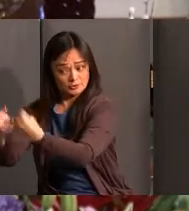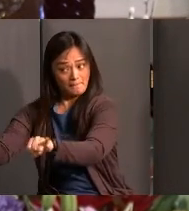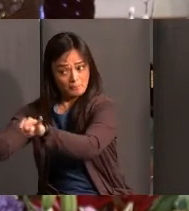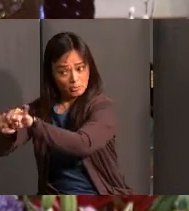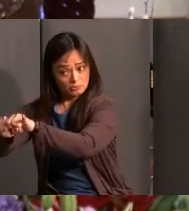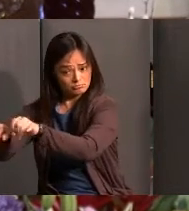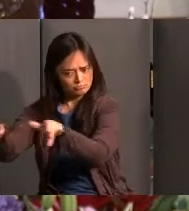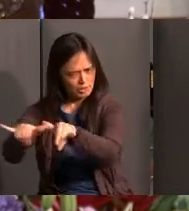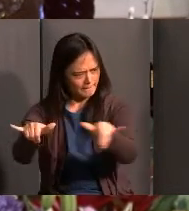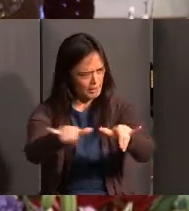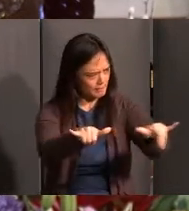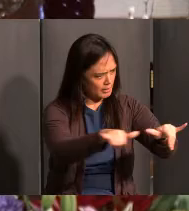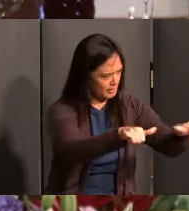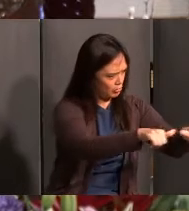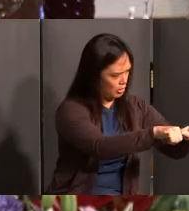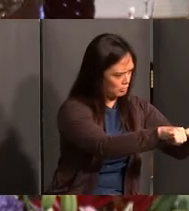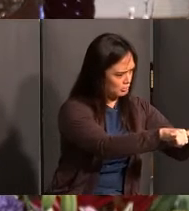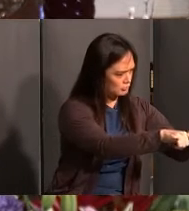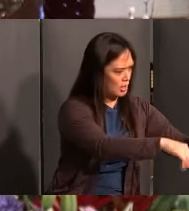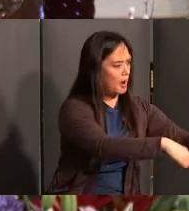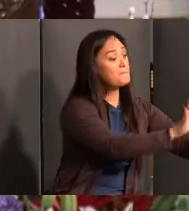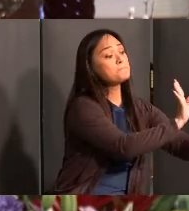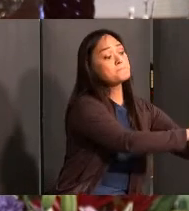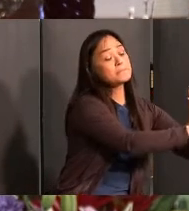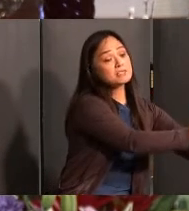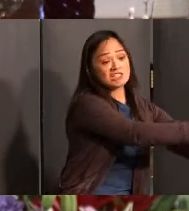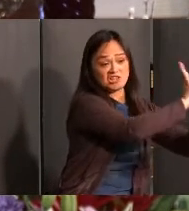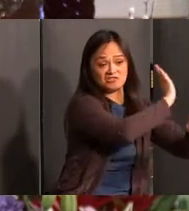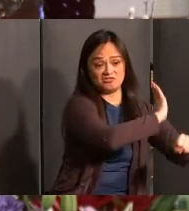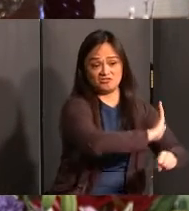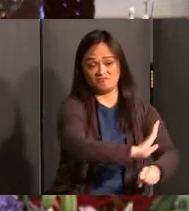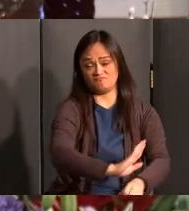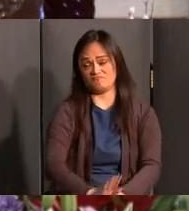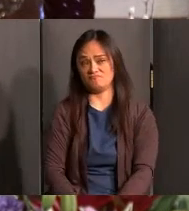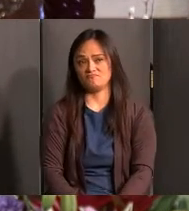sense, it's useless. At mga kapatid,